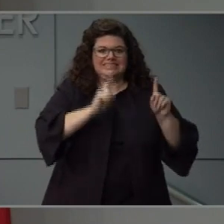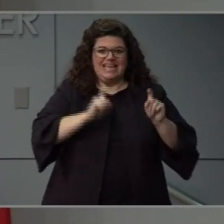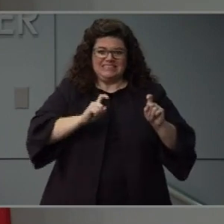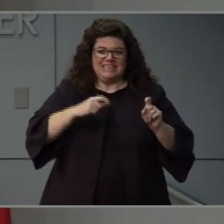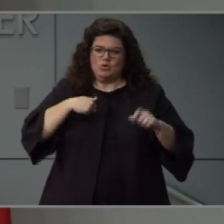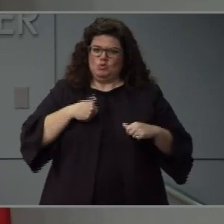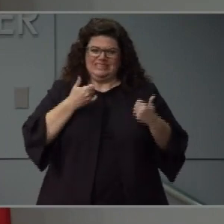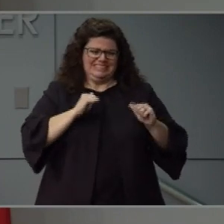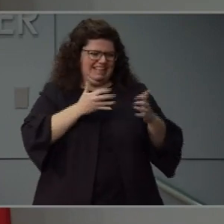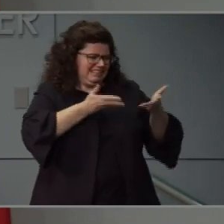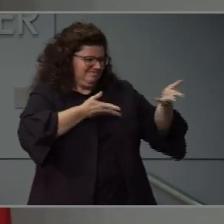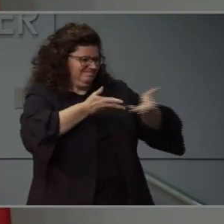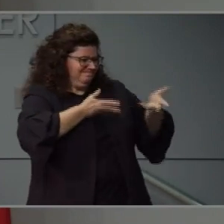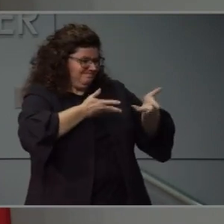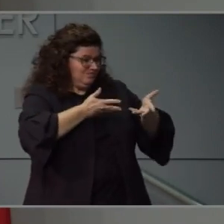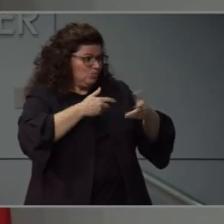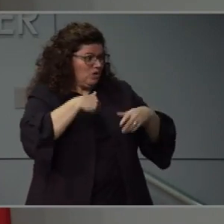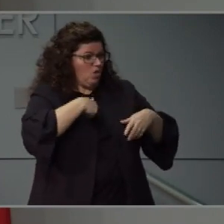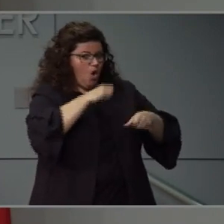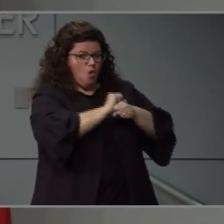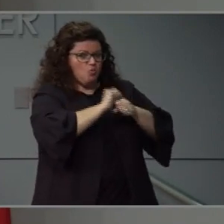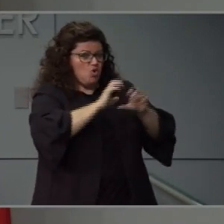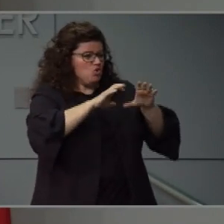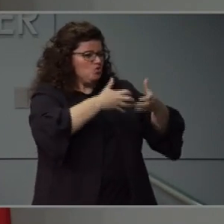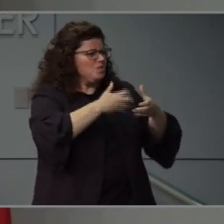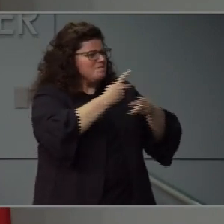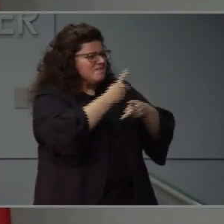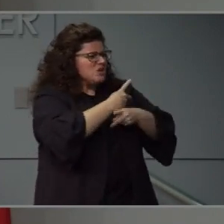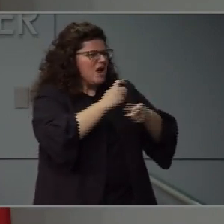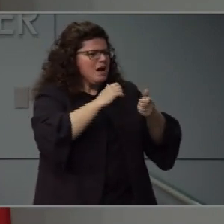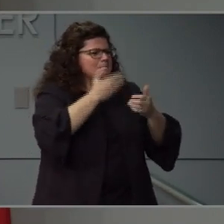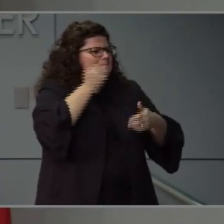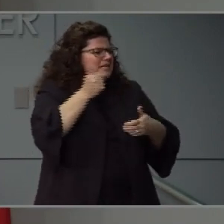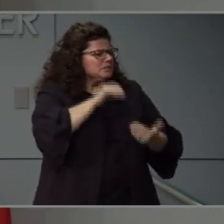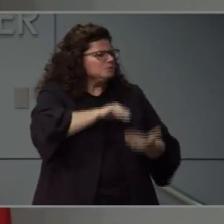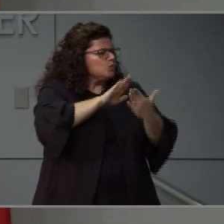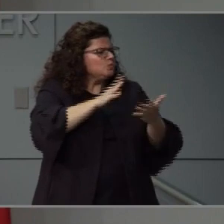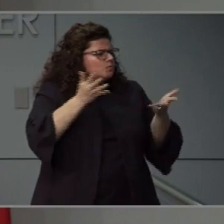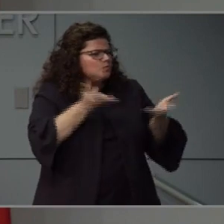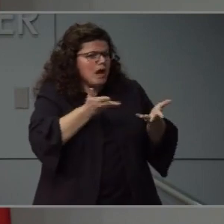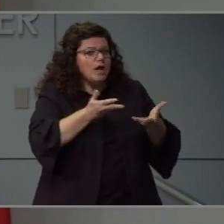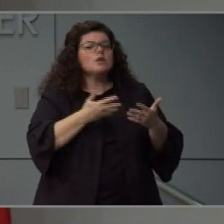with our testing surge work group to answer that question in particular.